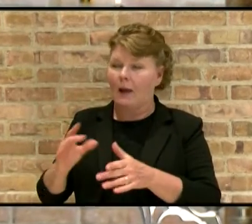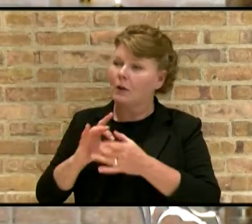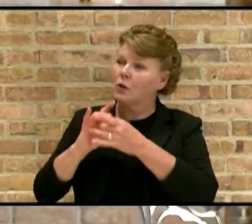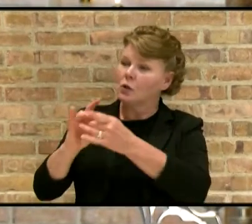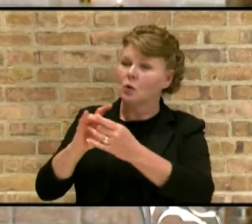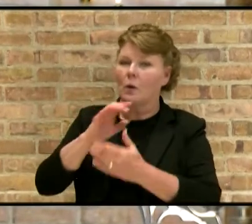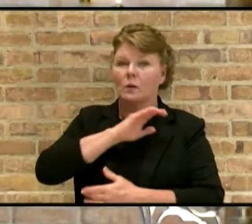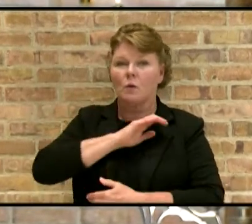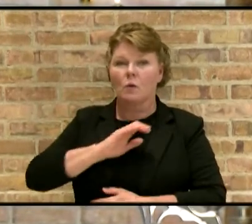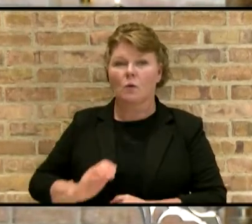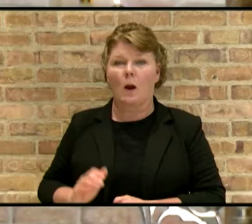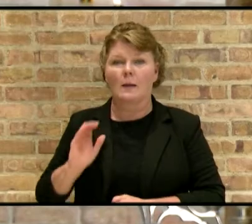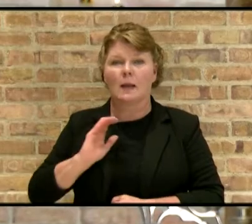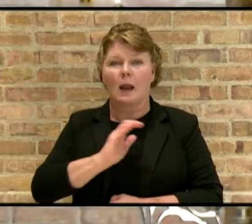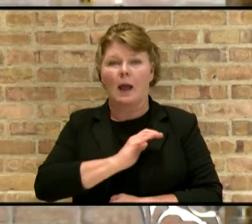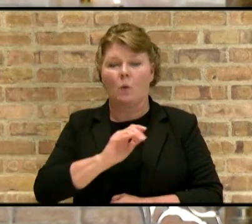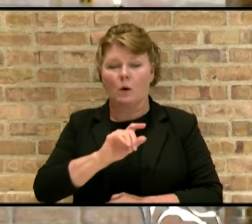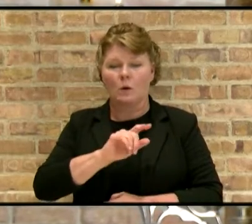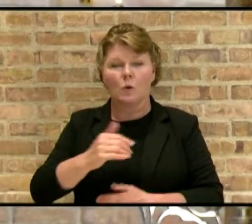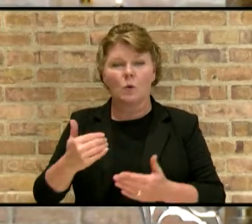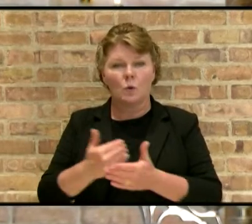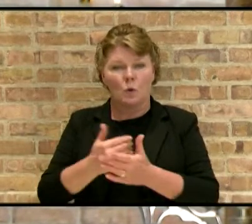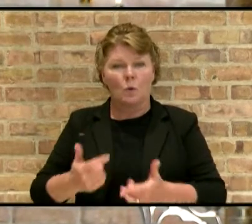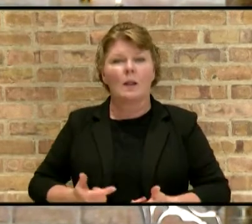Christ in our new life in him.